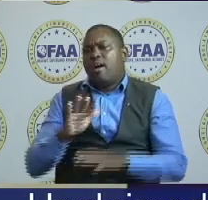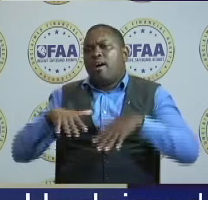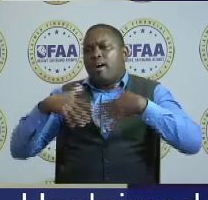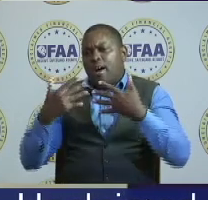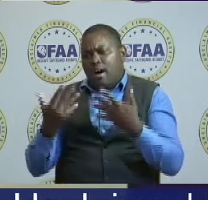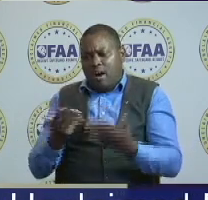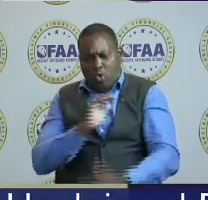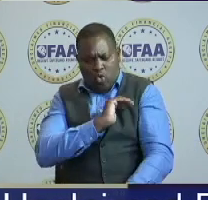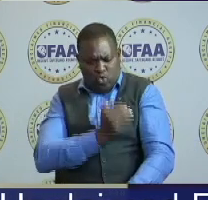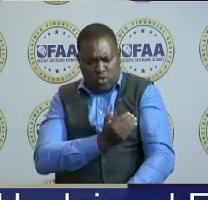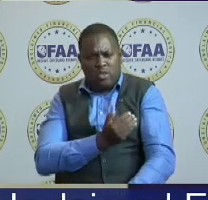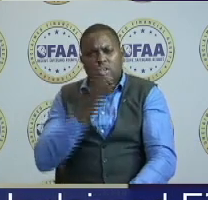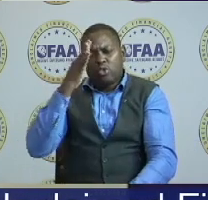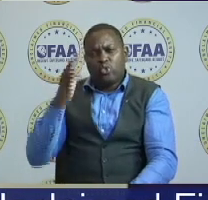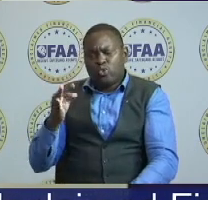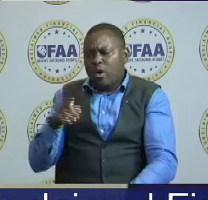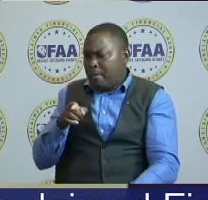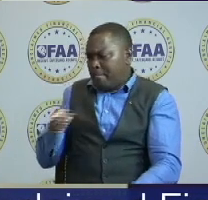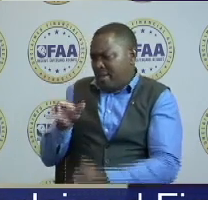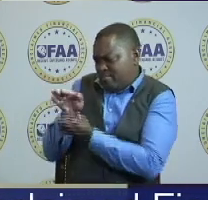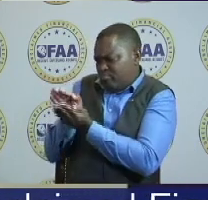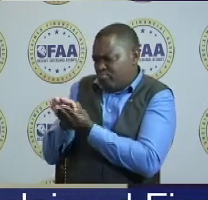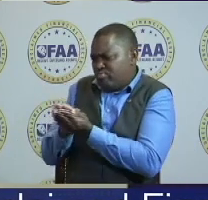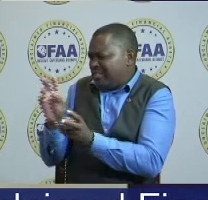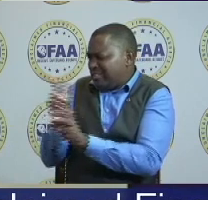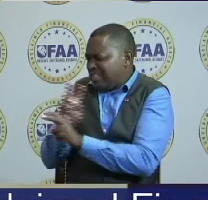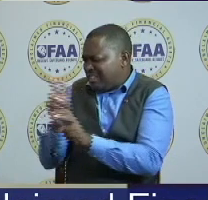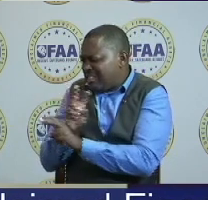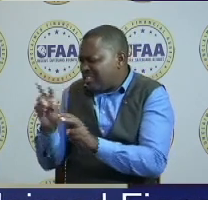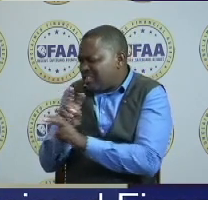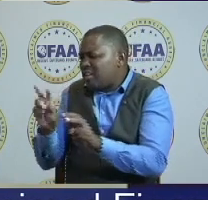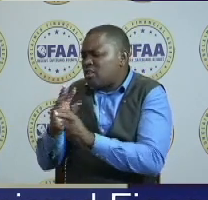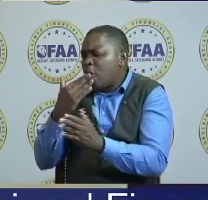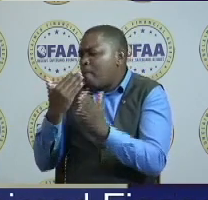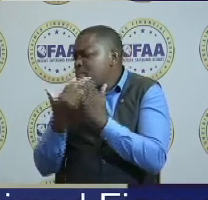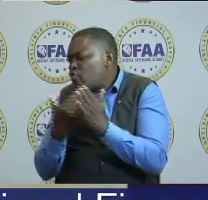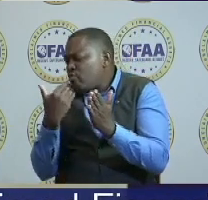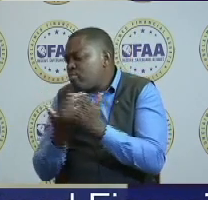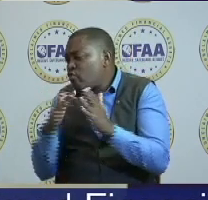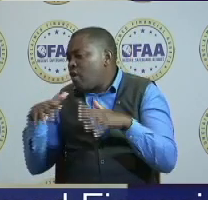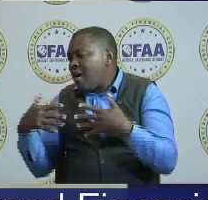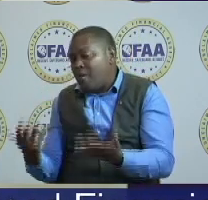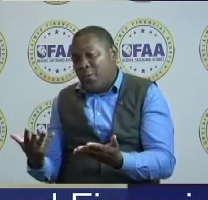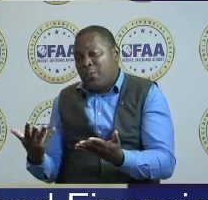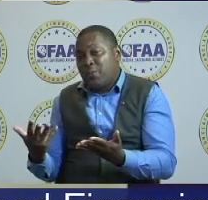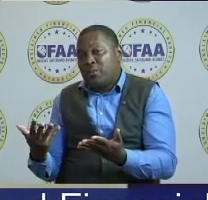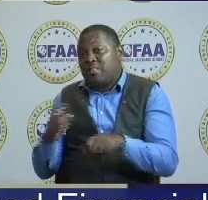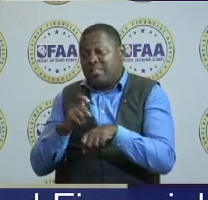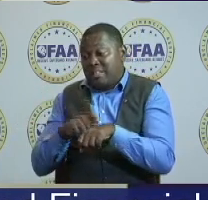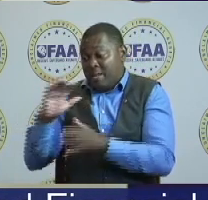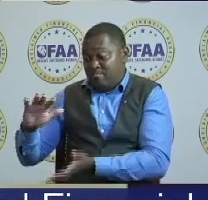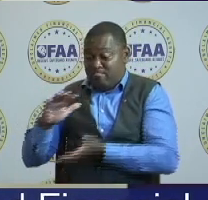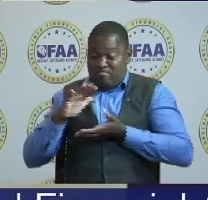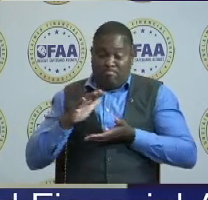how does the authority ensure that holders undertake due diligence before submitting records? Are there such prescriptions in the